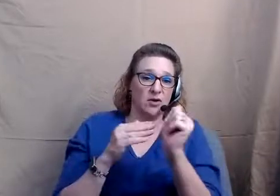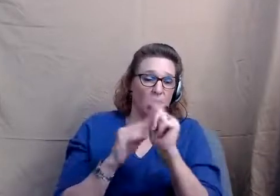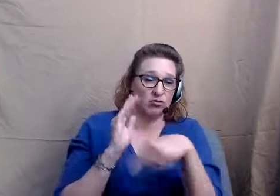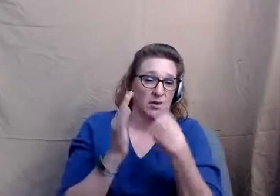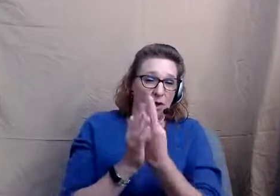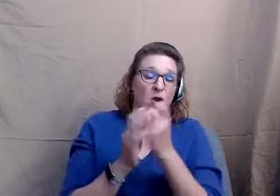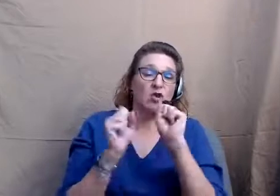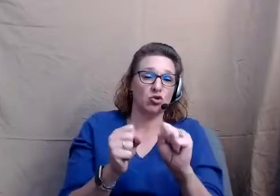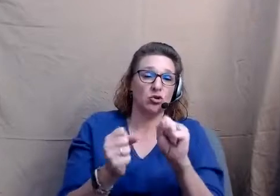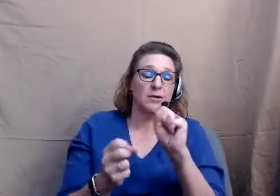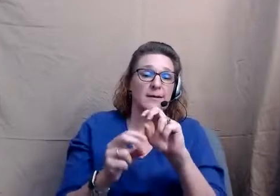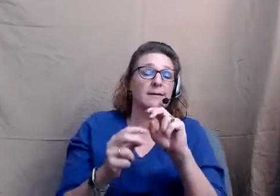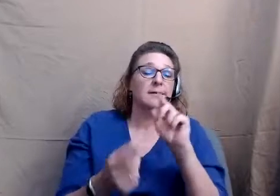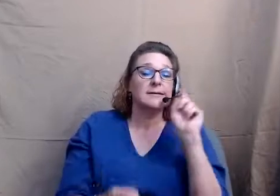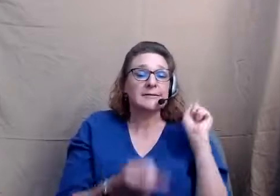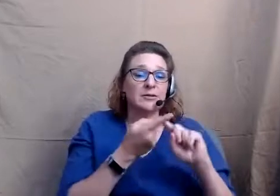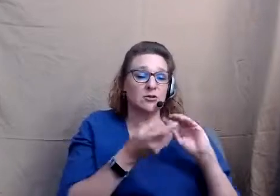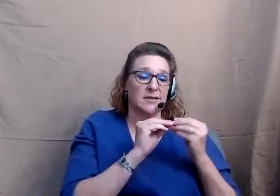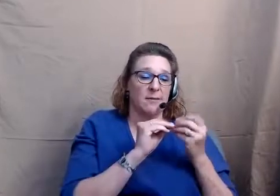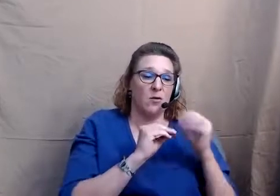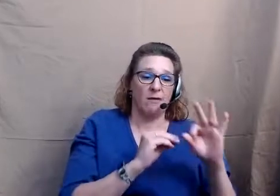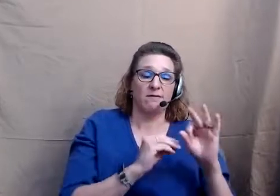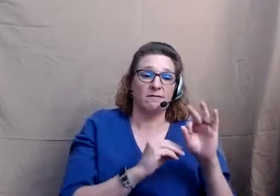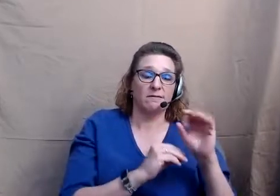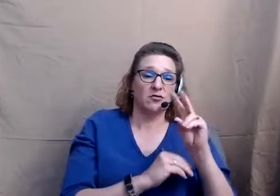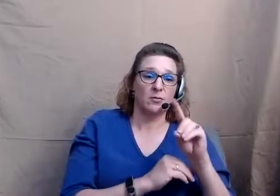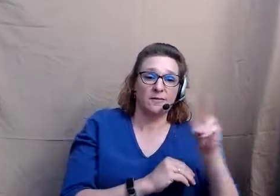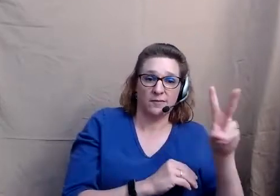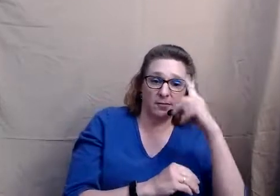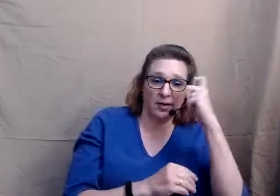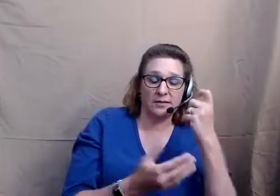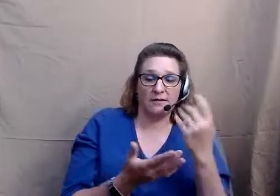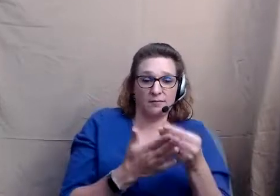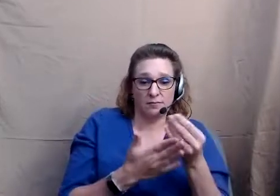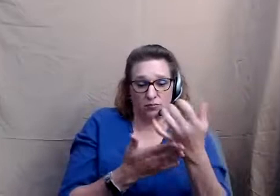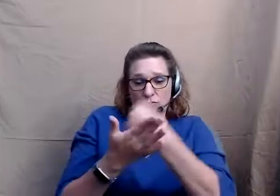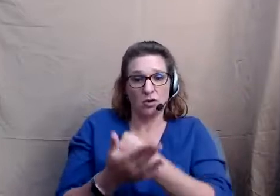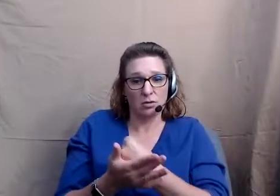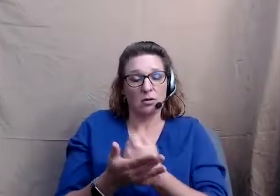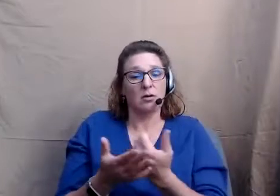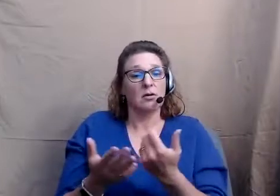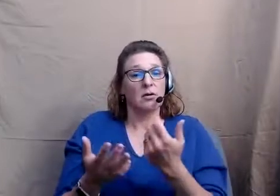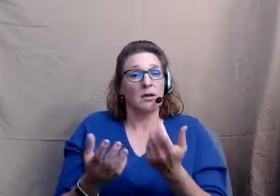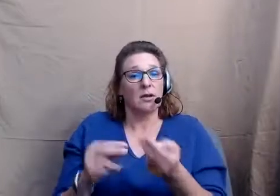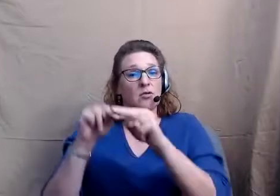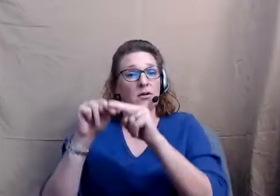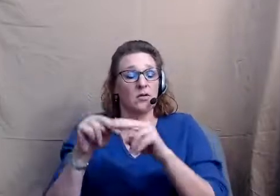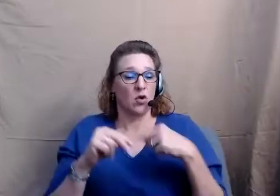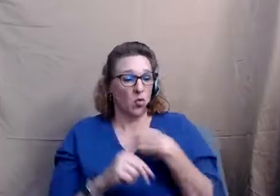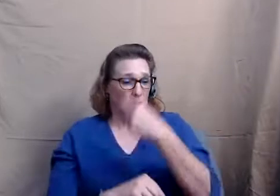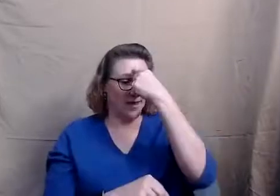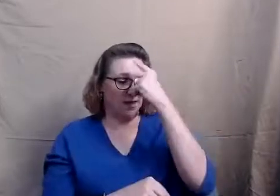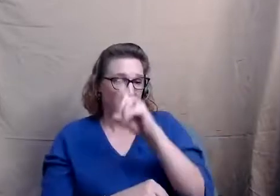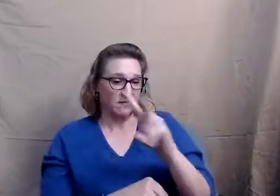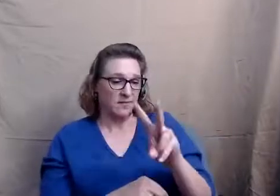of structural remedies are really important. I think too often we think about intimate partner violence as an individual issue, when